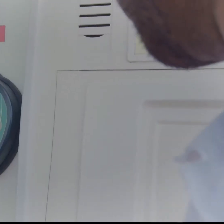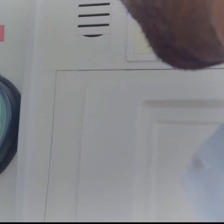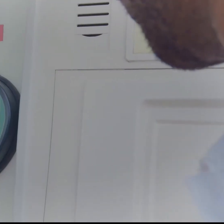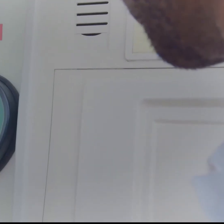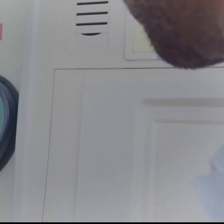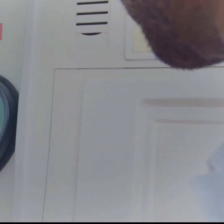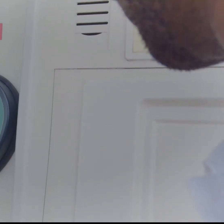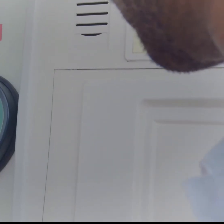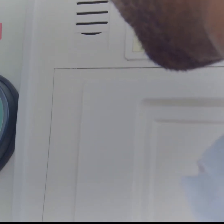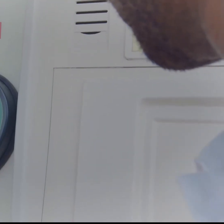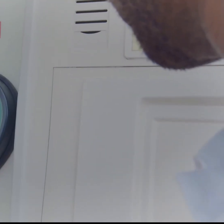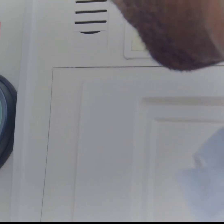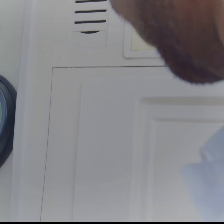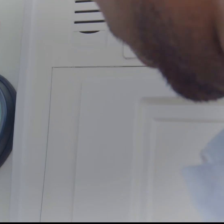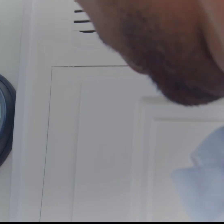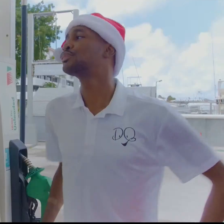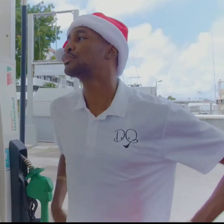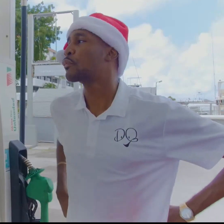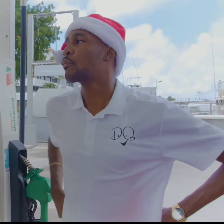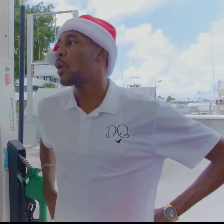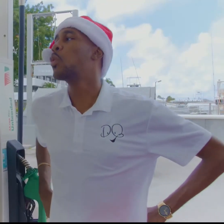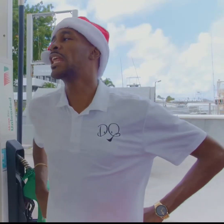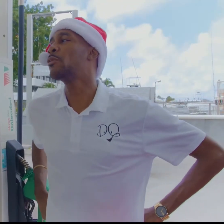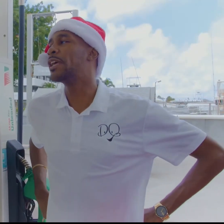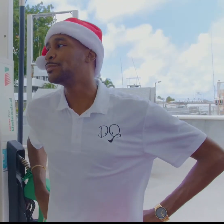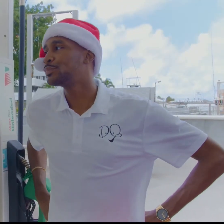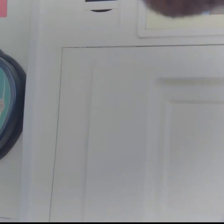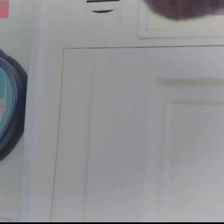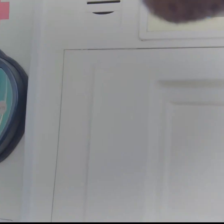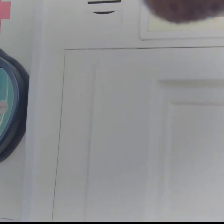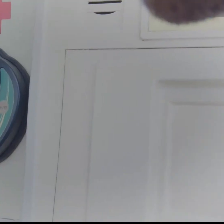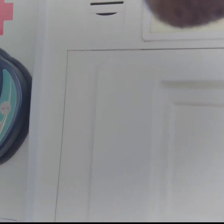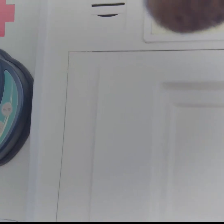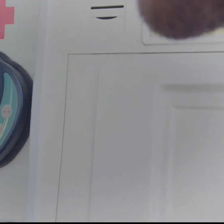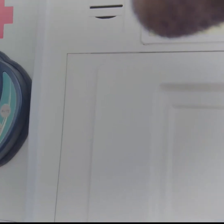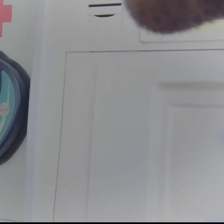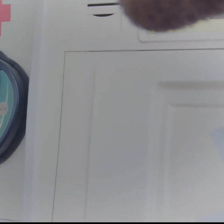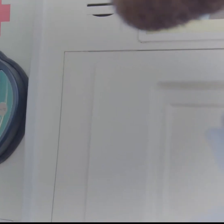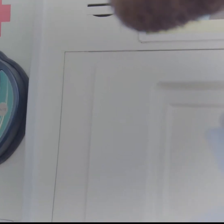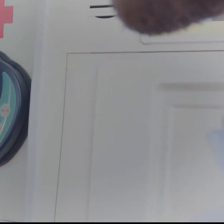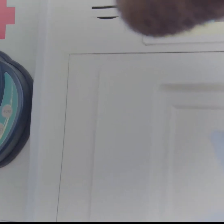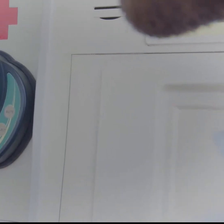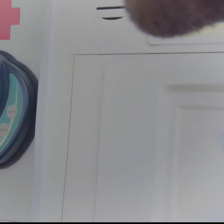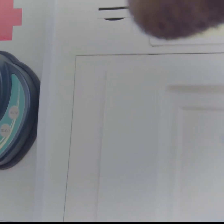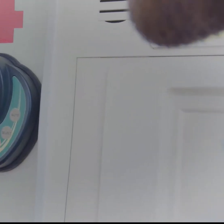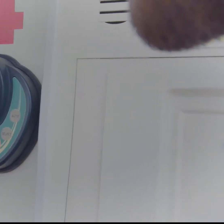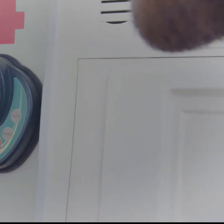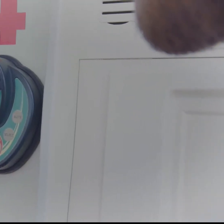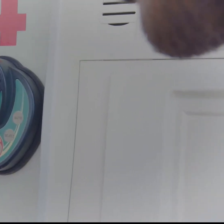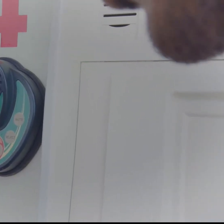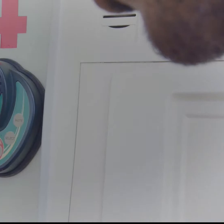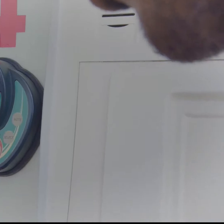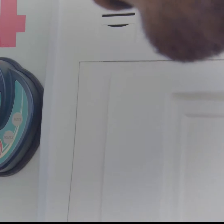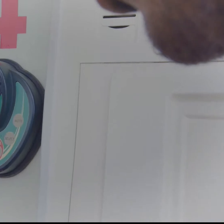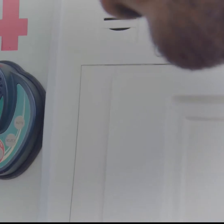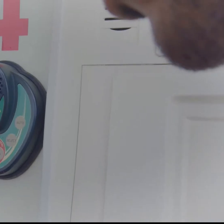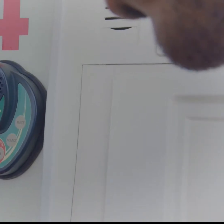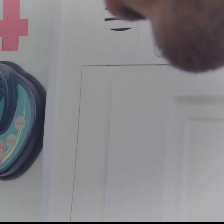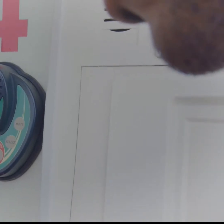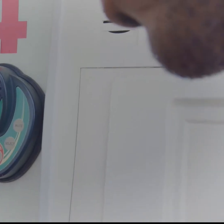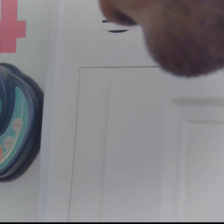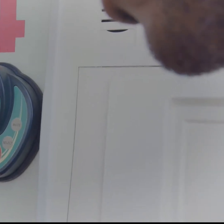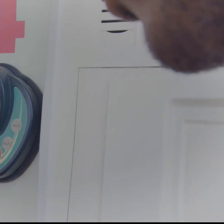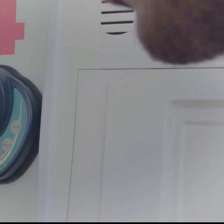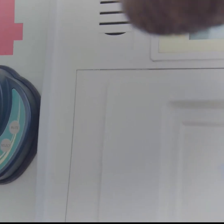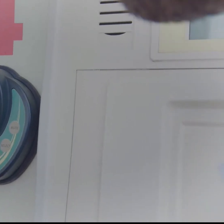Congratulations, you've won. Please go inside for your reward. What I win? 1 out of 100 daily fuel rewards for a month. Please